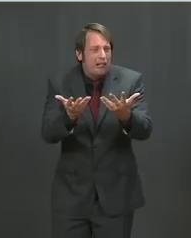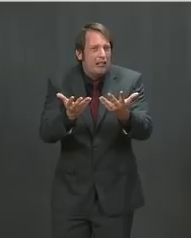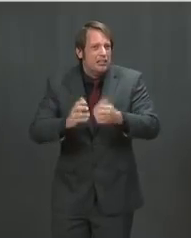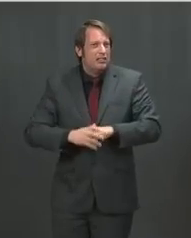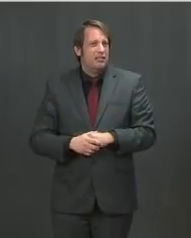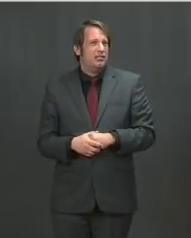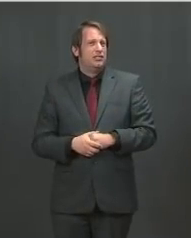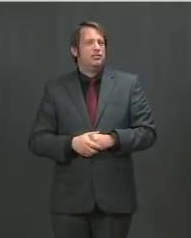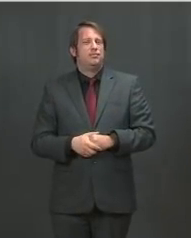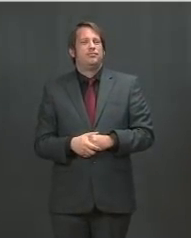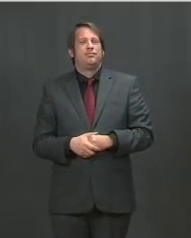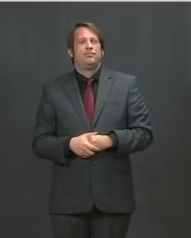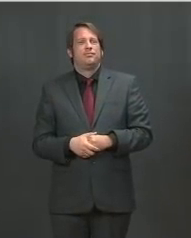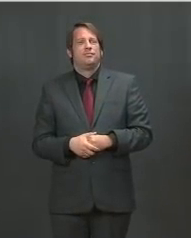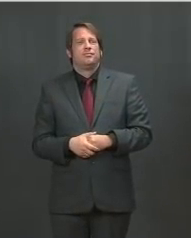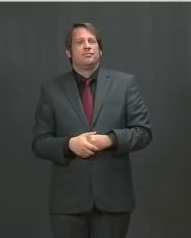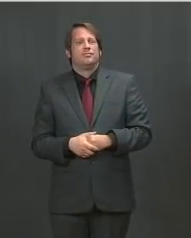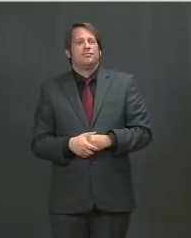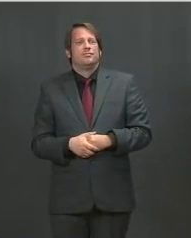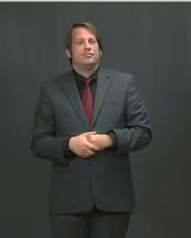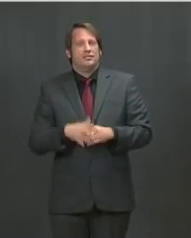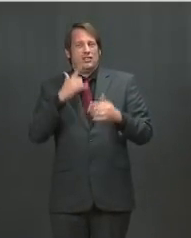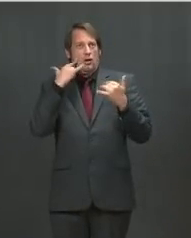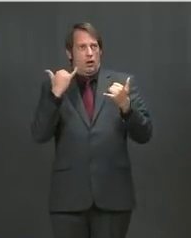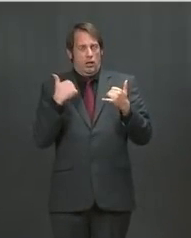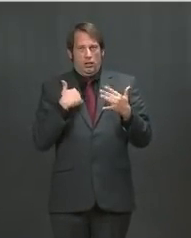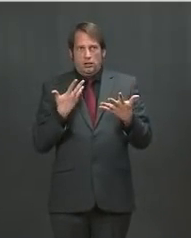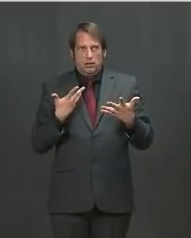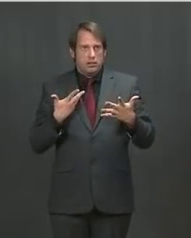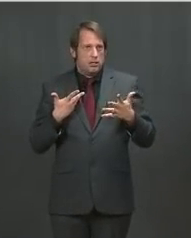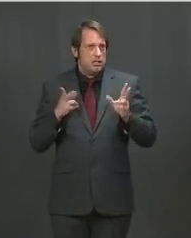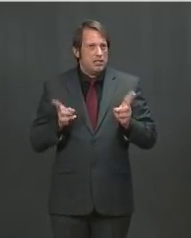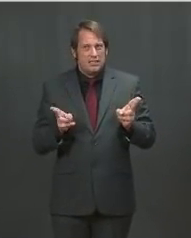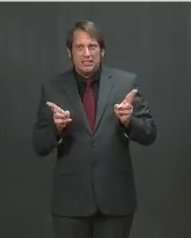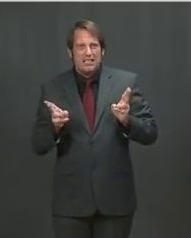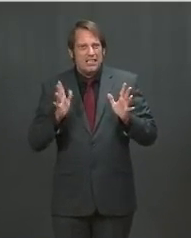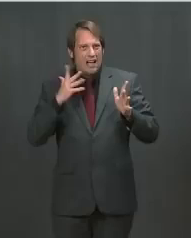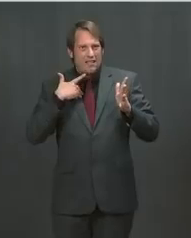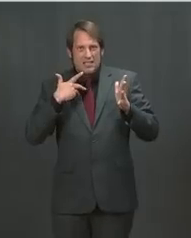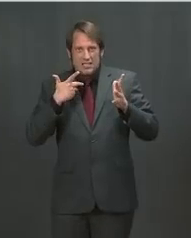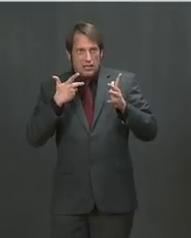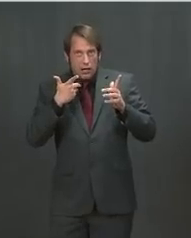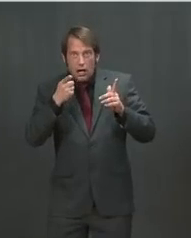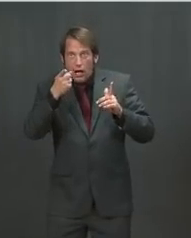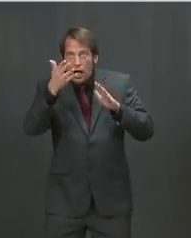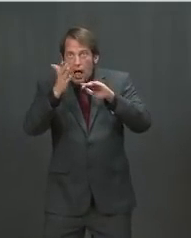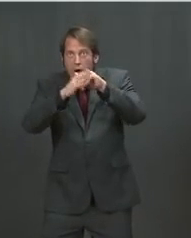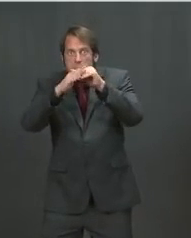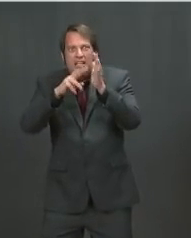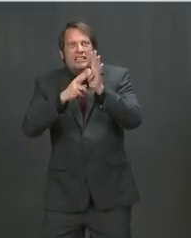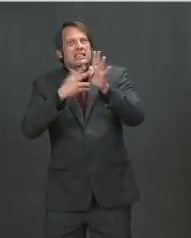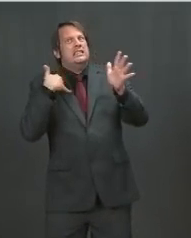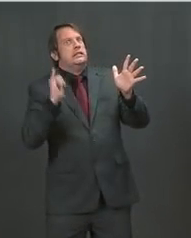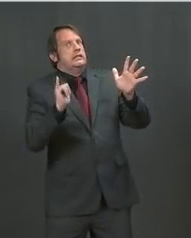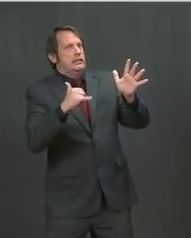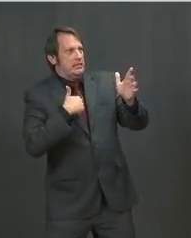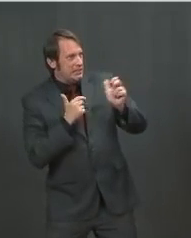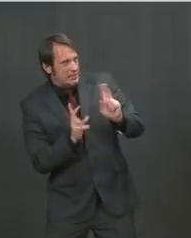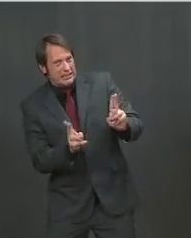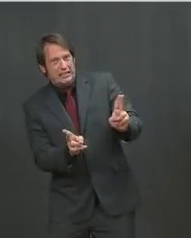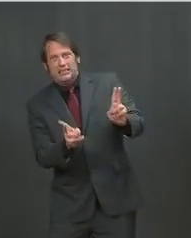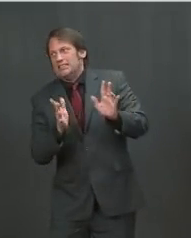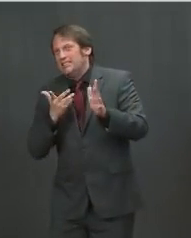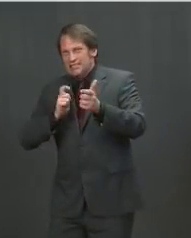race and it feels like we're close, but we're falling behind. So I'm just wondering if there should be more aggressive guidance than we're seeing from either the state or federal